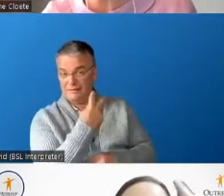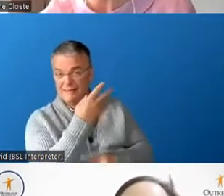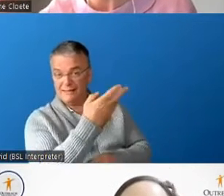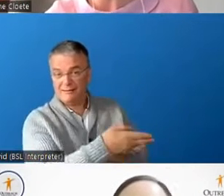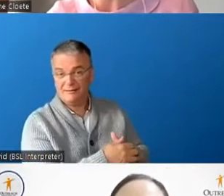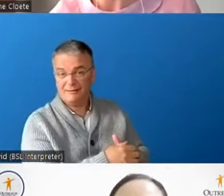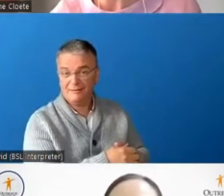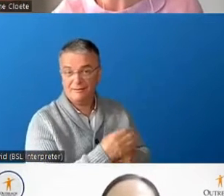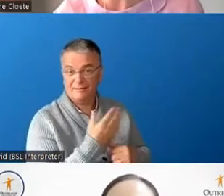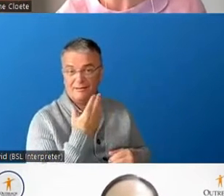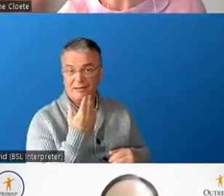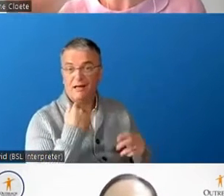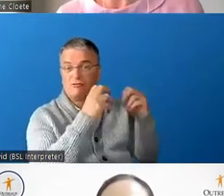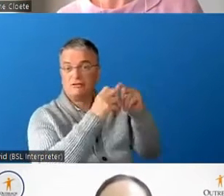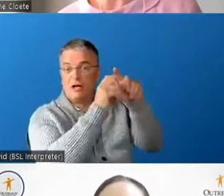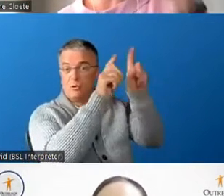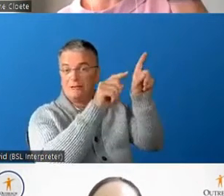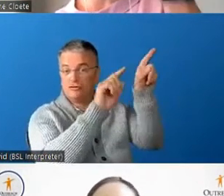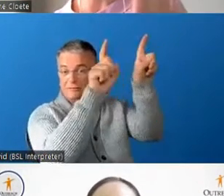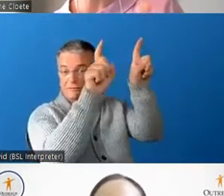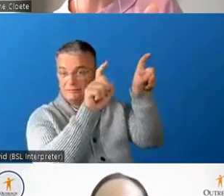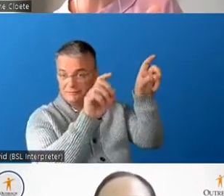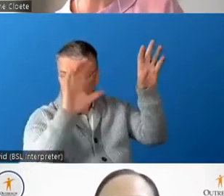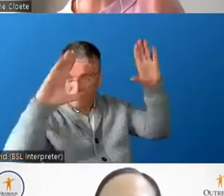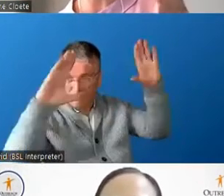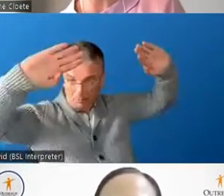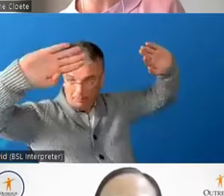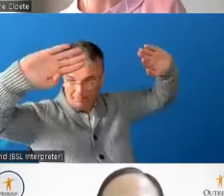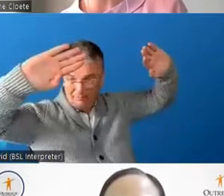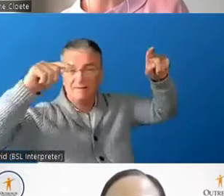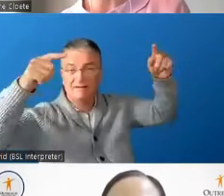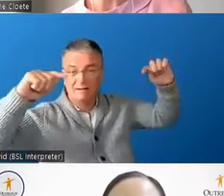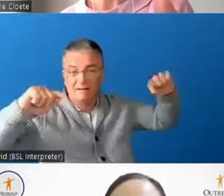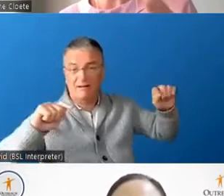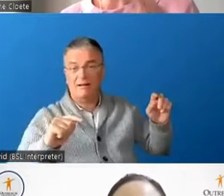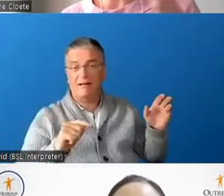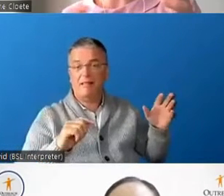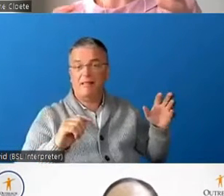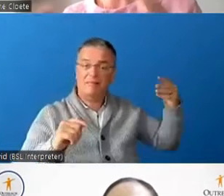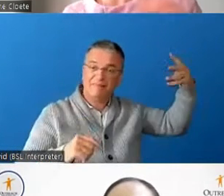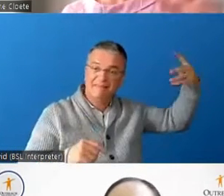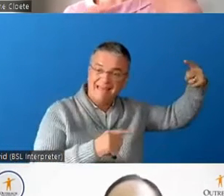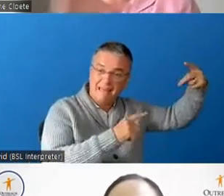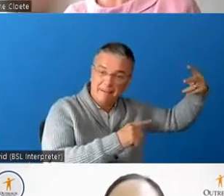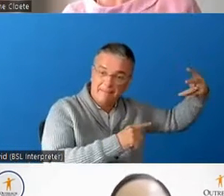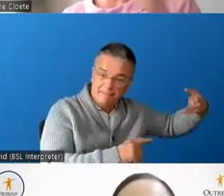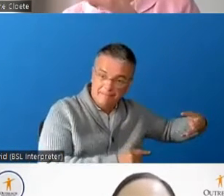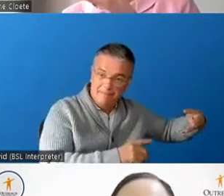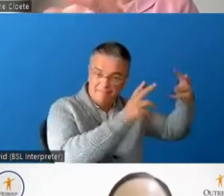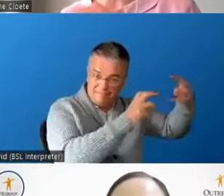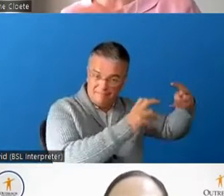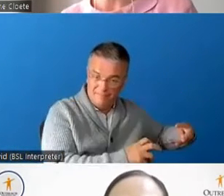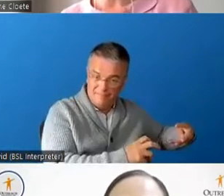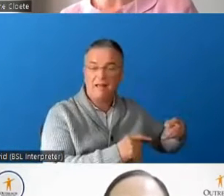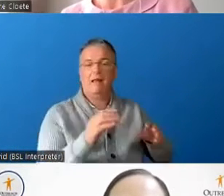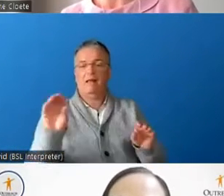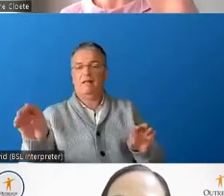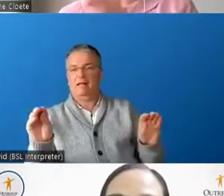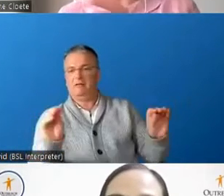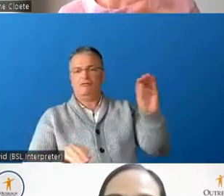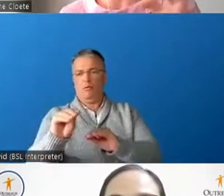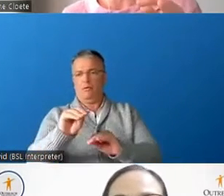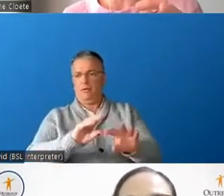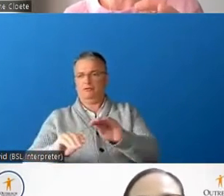research questions at the top of the board and then the big overarching themes on the side. And here they are reorganizing their